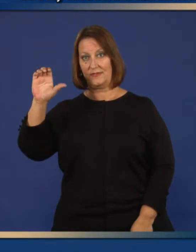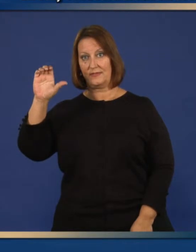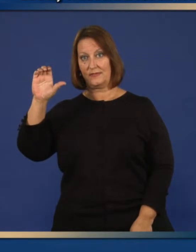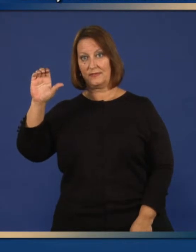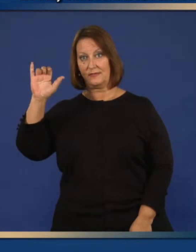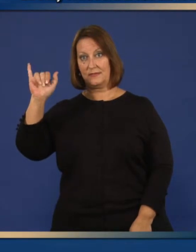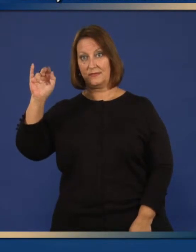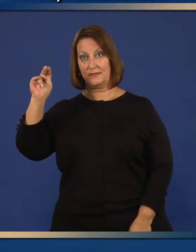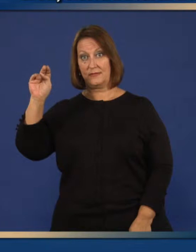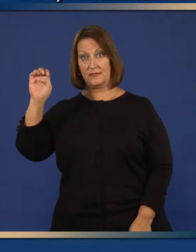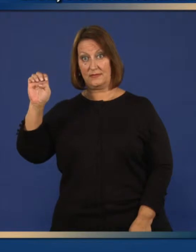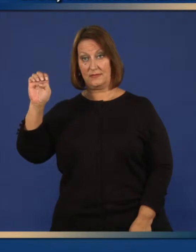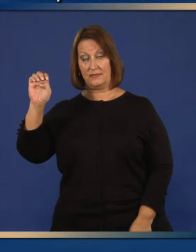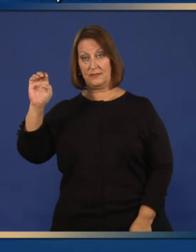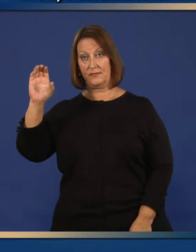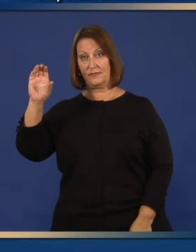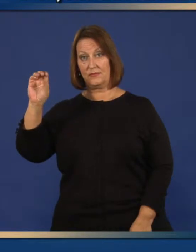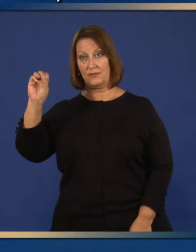www.hrsa.gov/vaccine compensation.